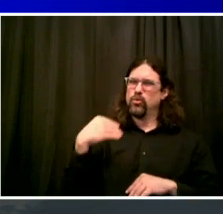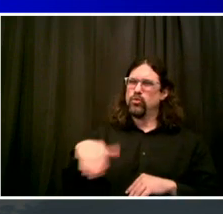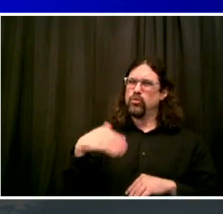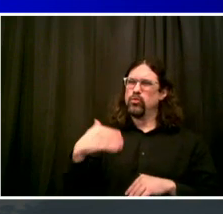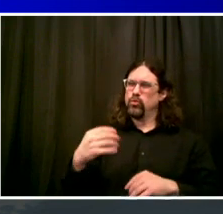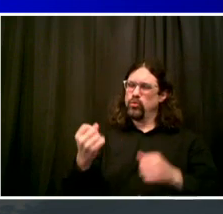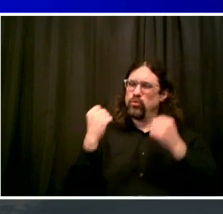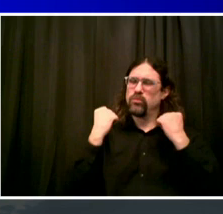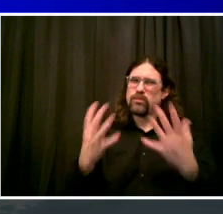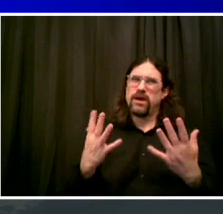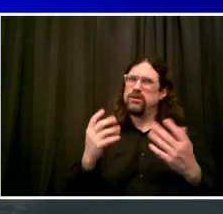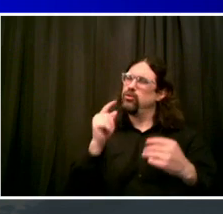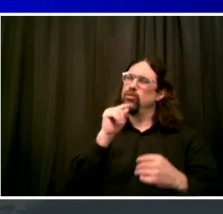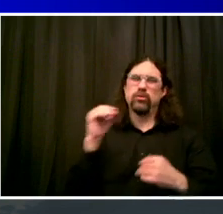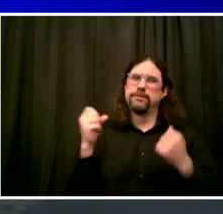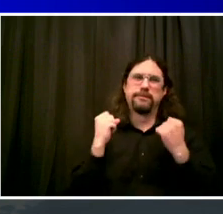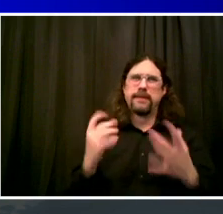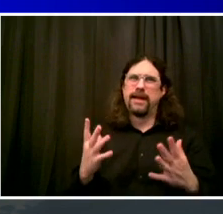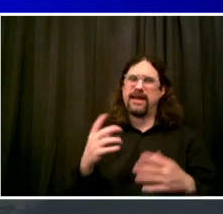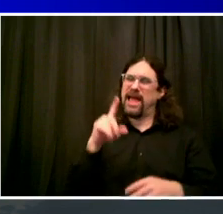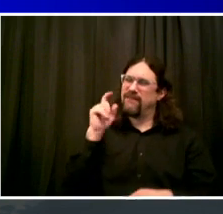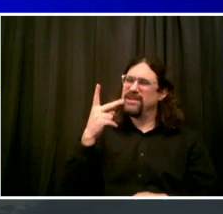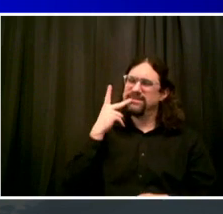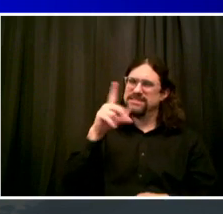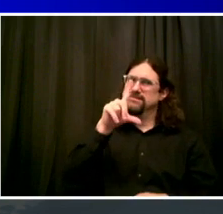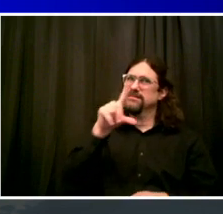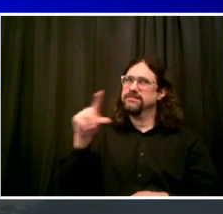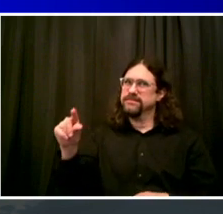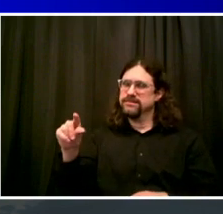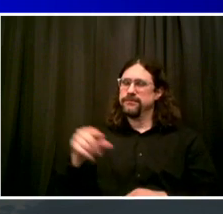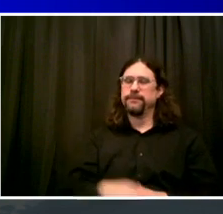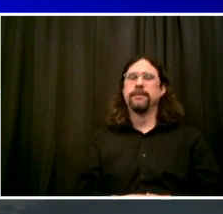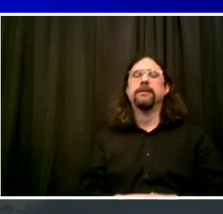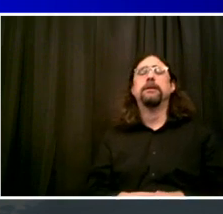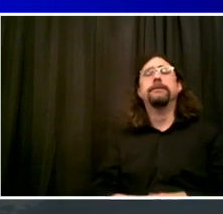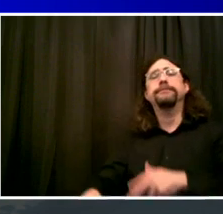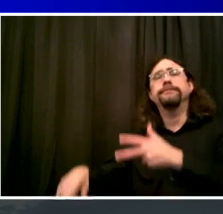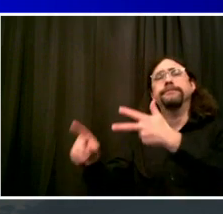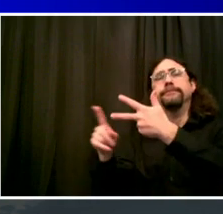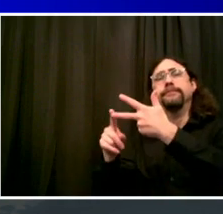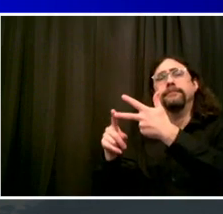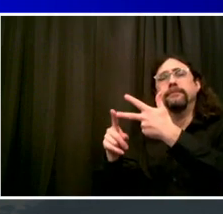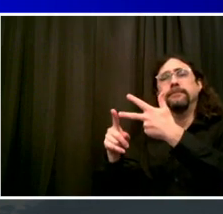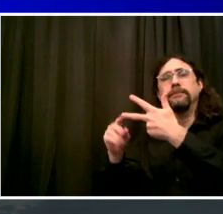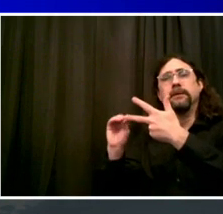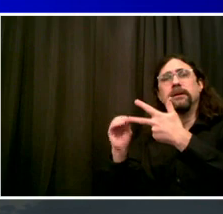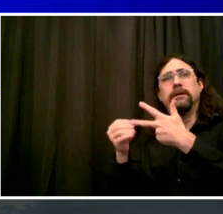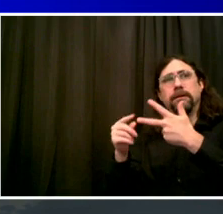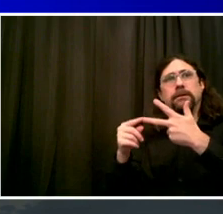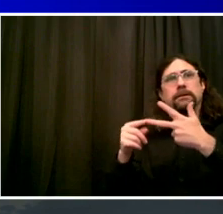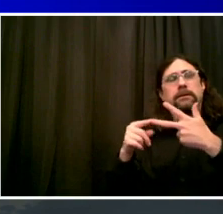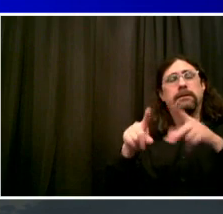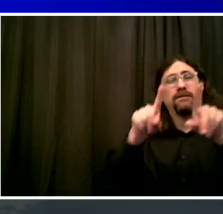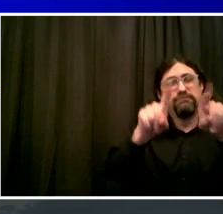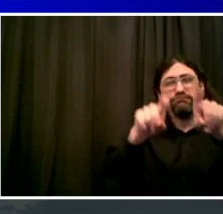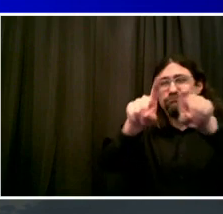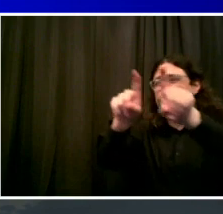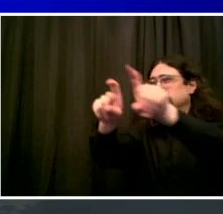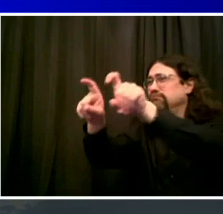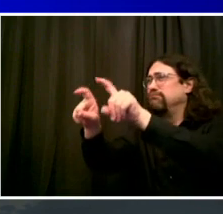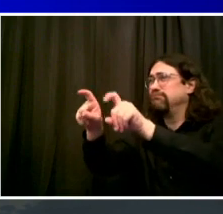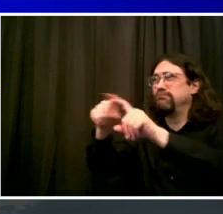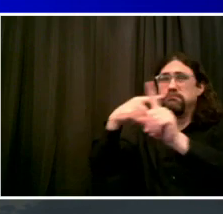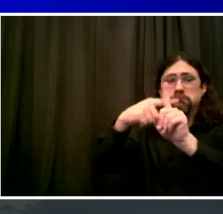COVID-19 citywide. It went up by only 1 percentage point. Again, not what we want, but only 1% up. So